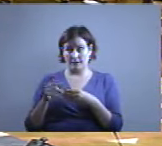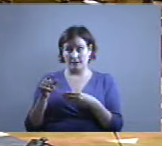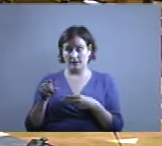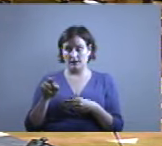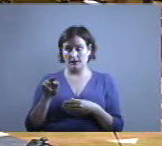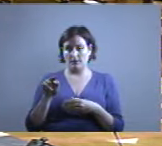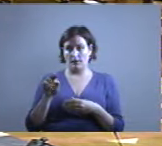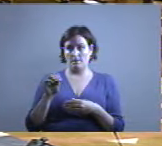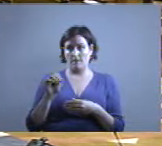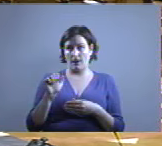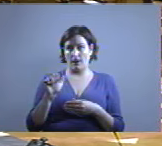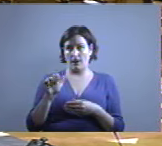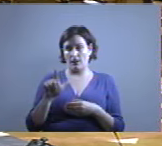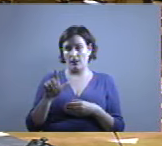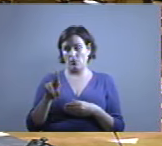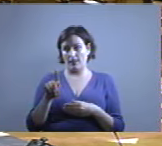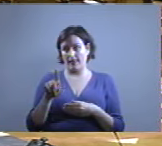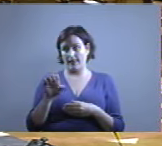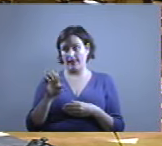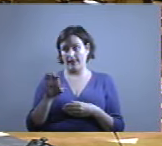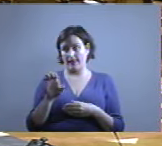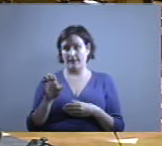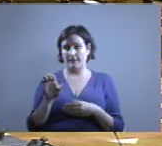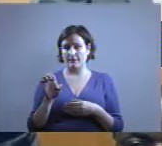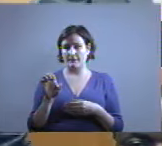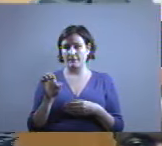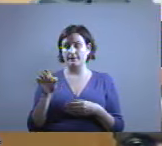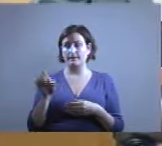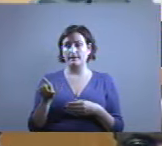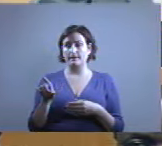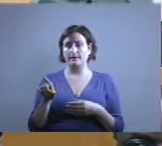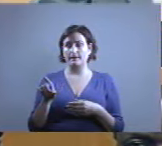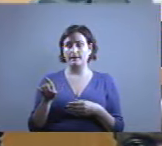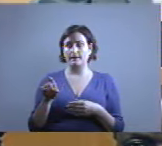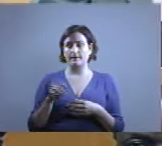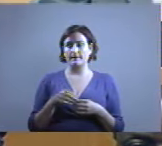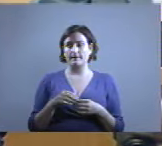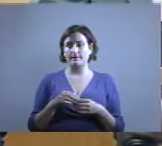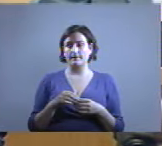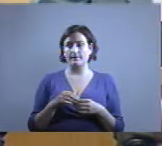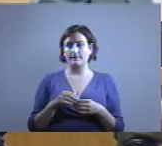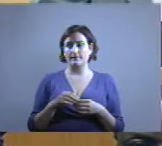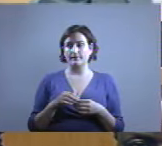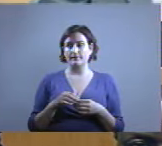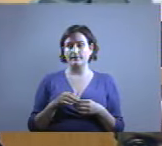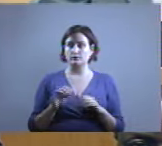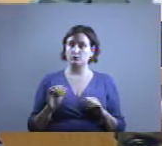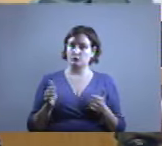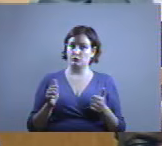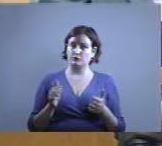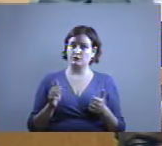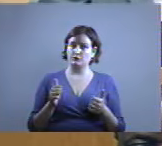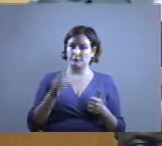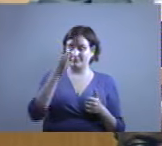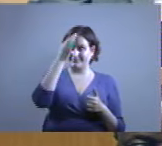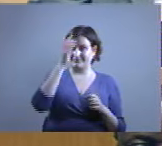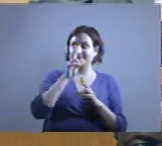Ngubeni Maluleka on the successful state visit by President Zuma to